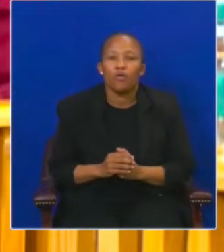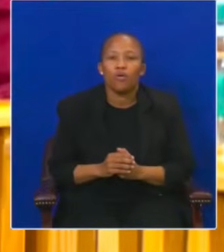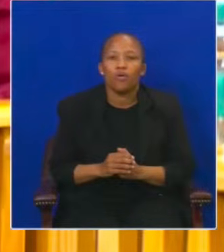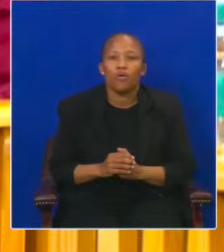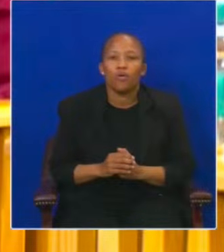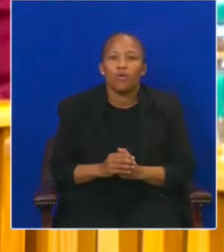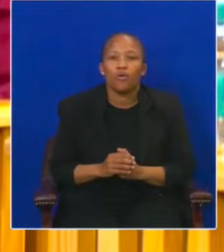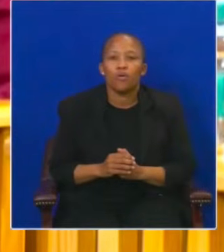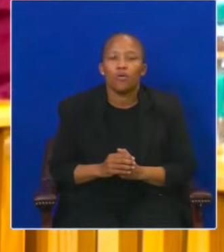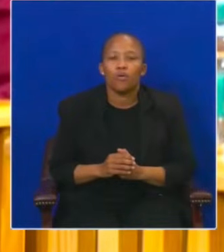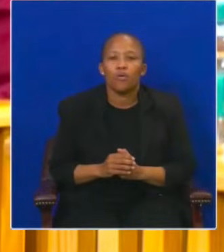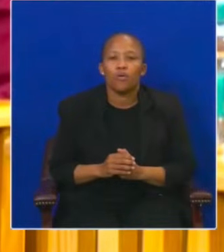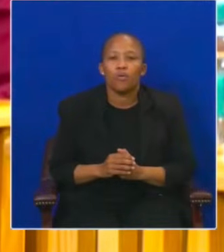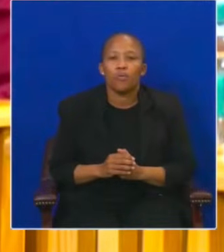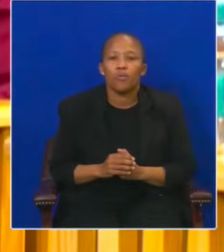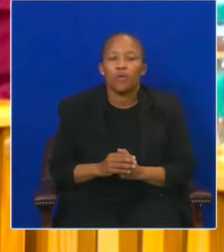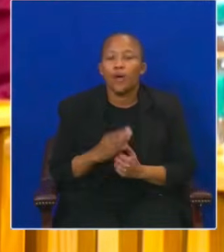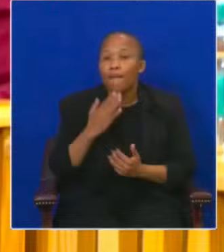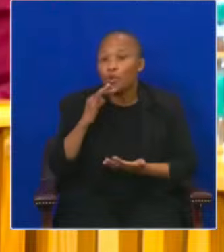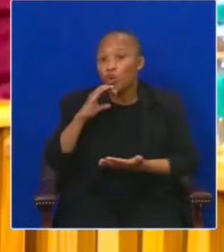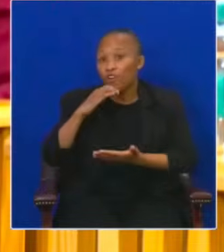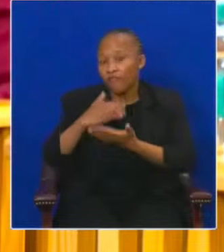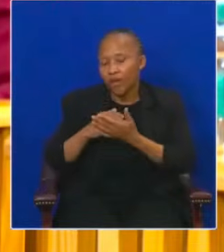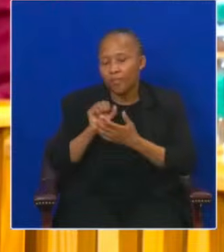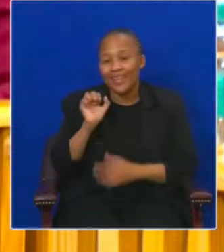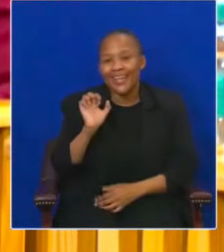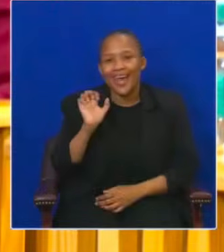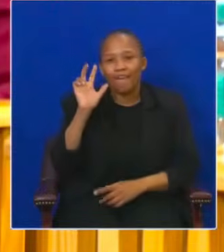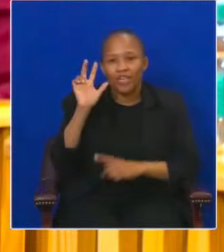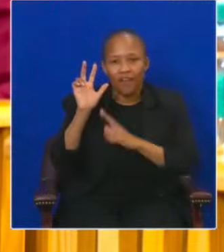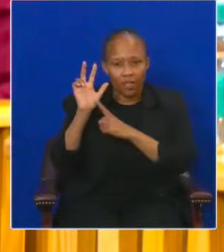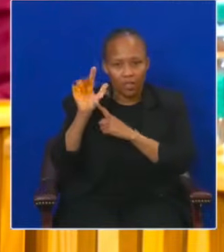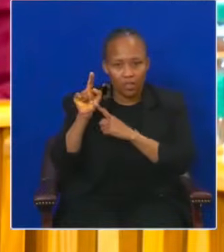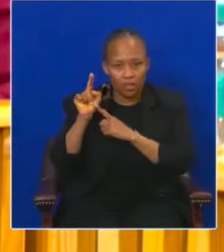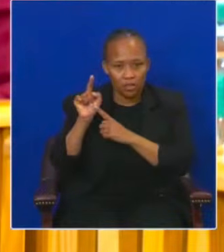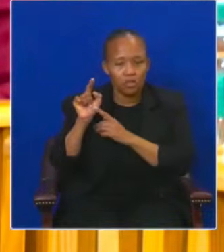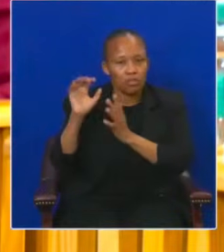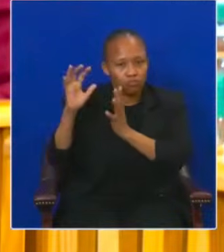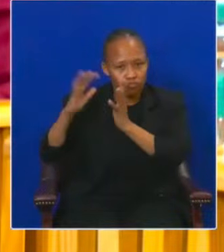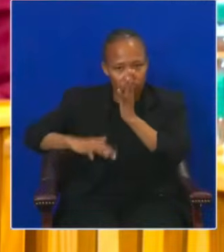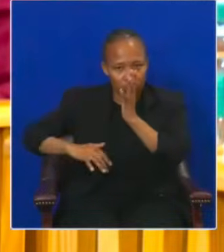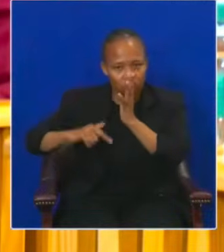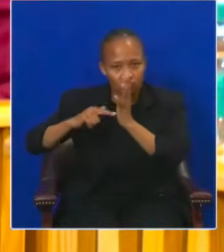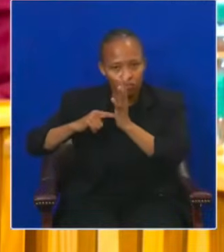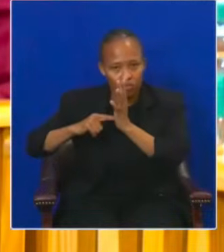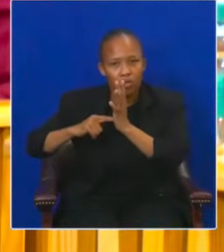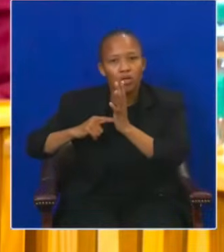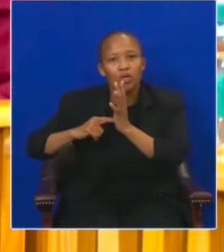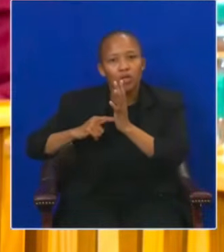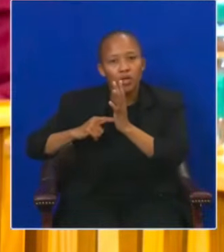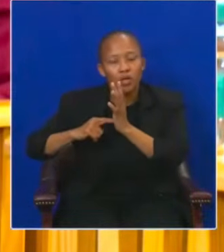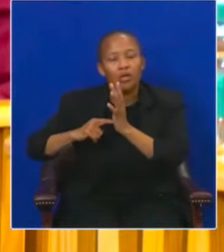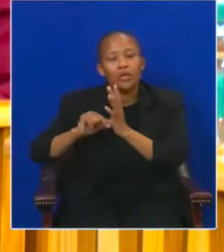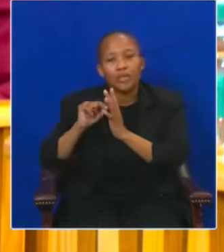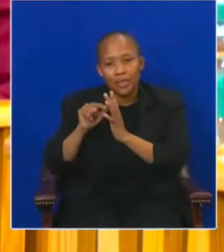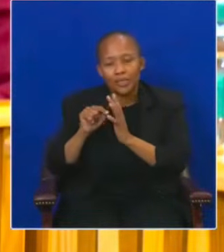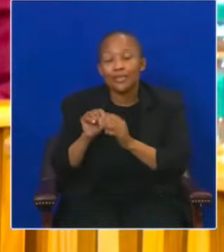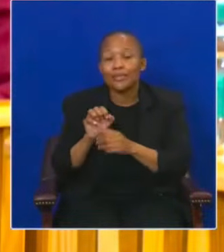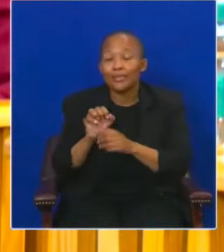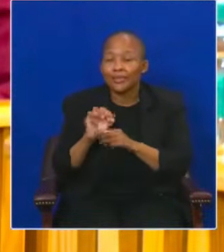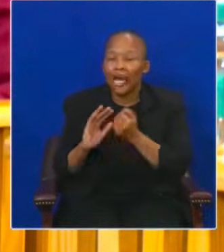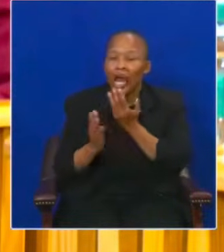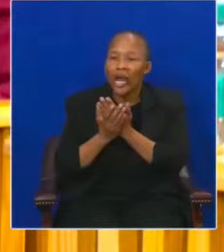the affidavit you are referring to is annexed as WC4, referred to